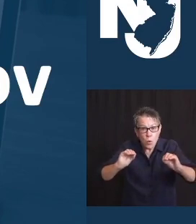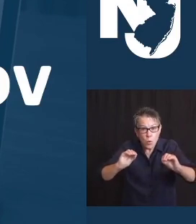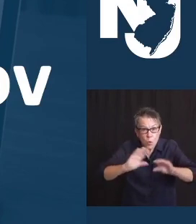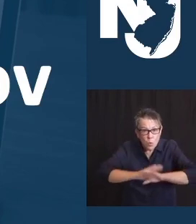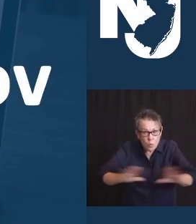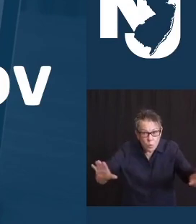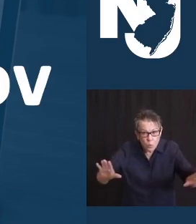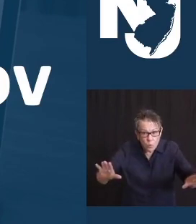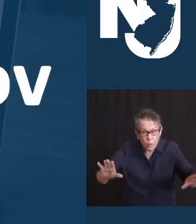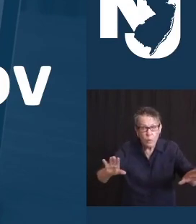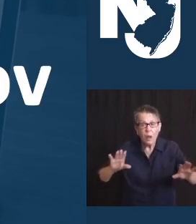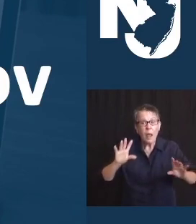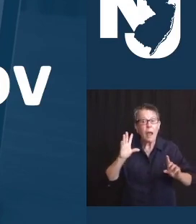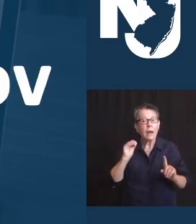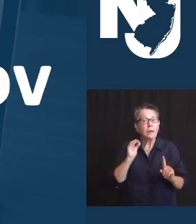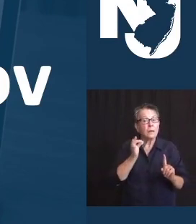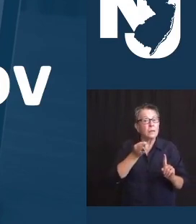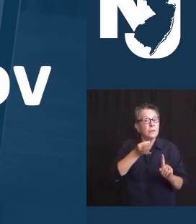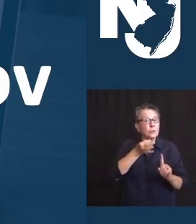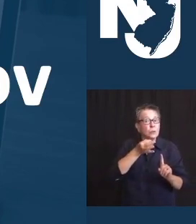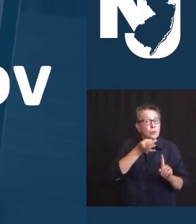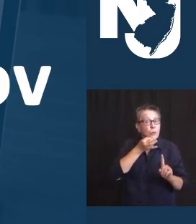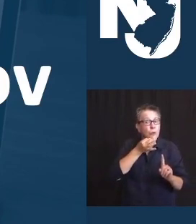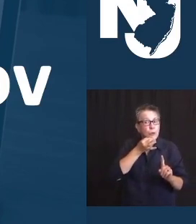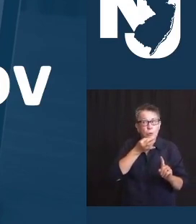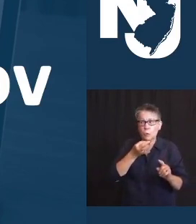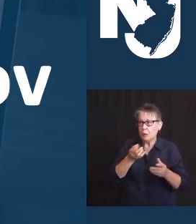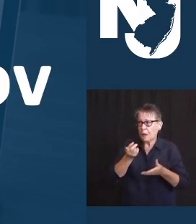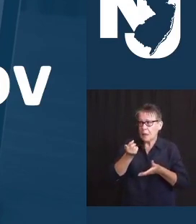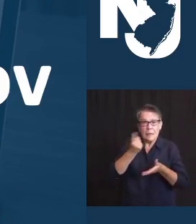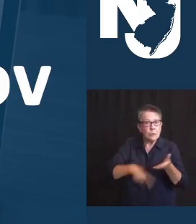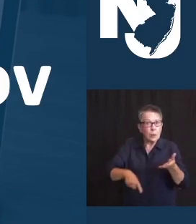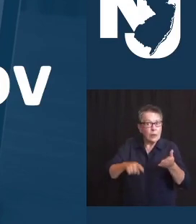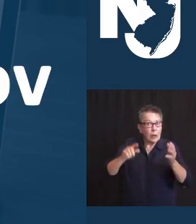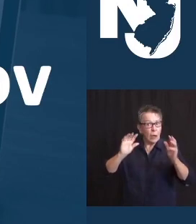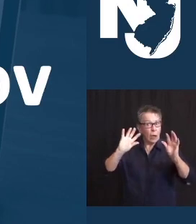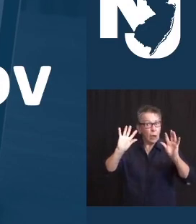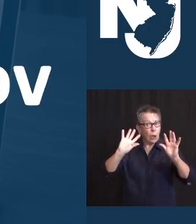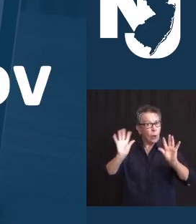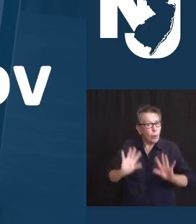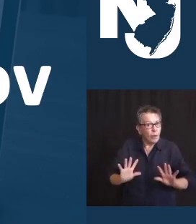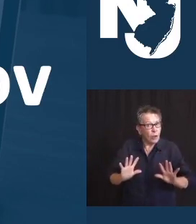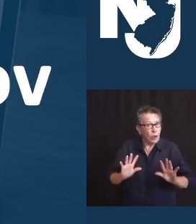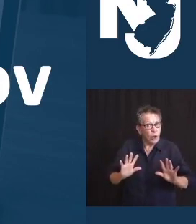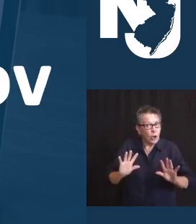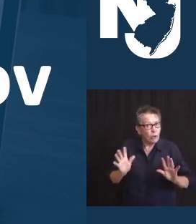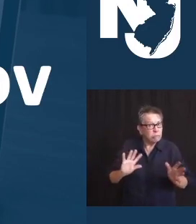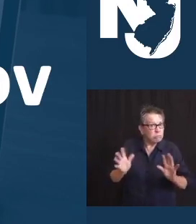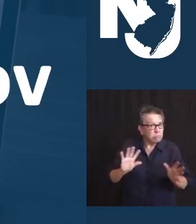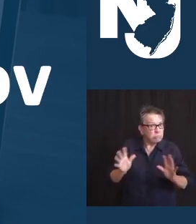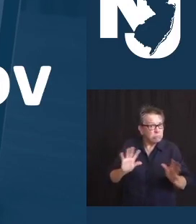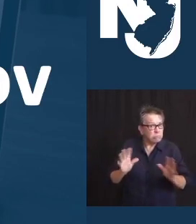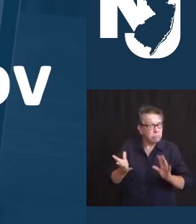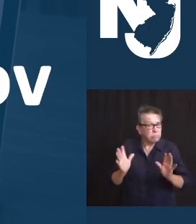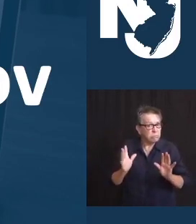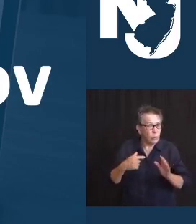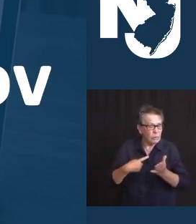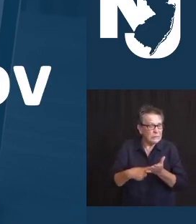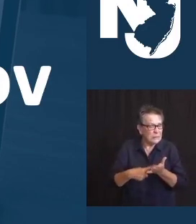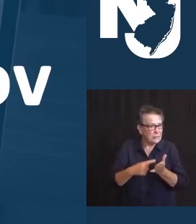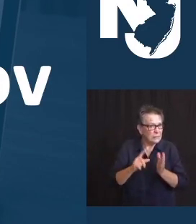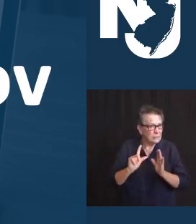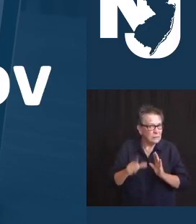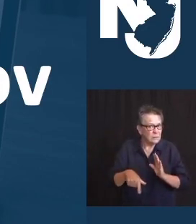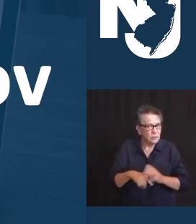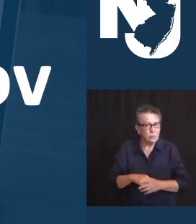the pike, which Pat's going to talk about in a few minutes. We can do this, folks. We're New Jersey. We have never backed down from a